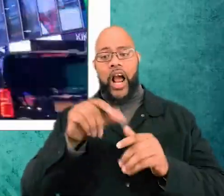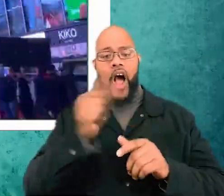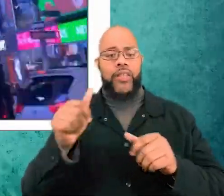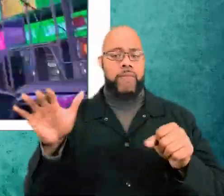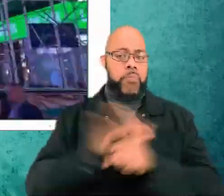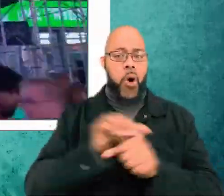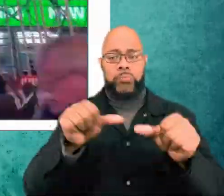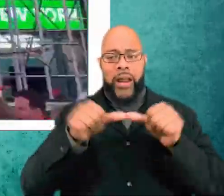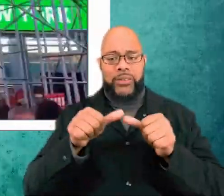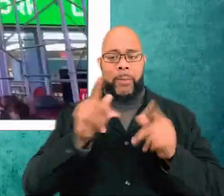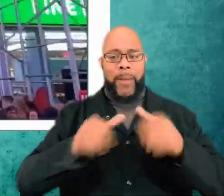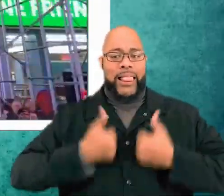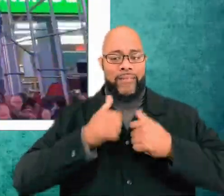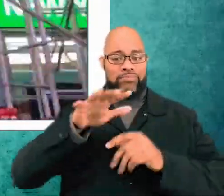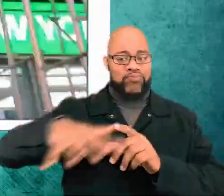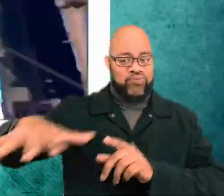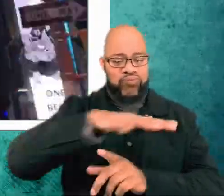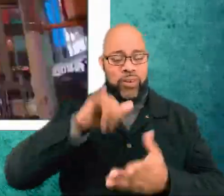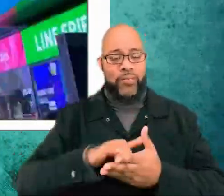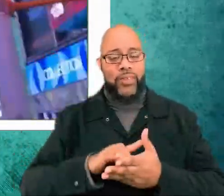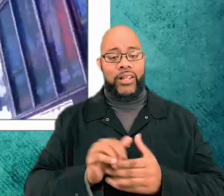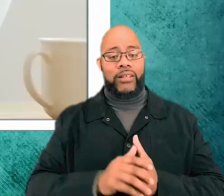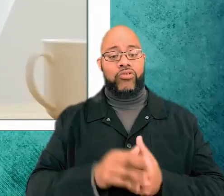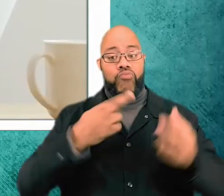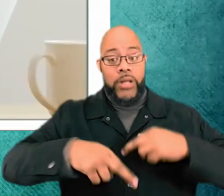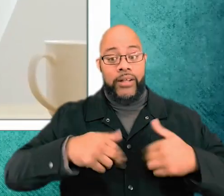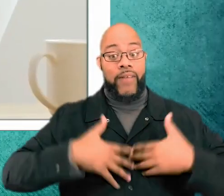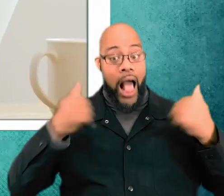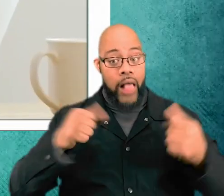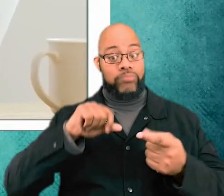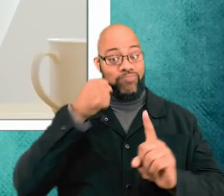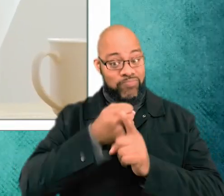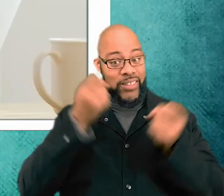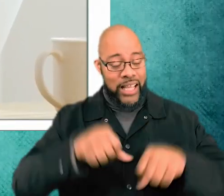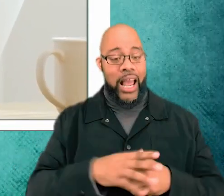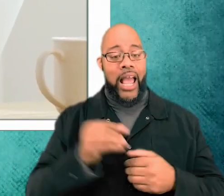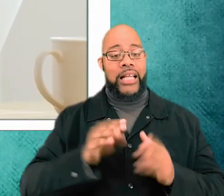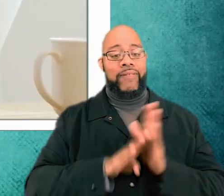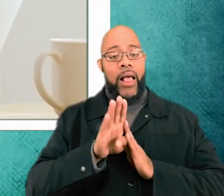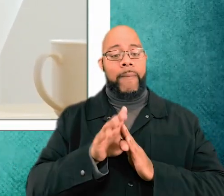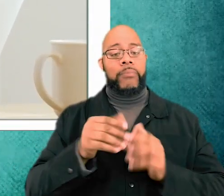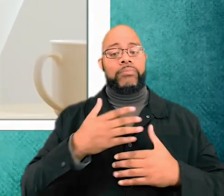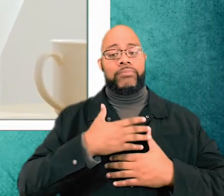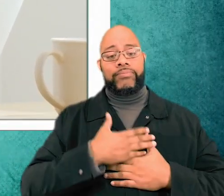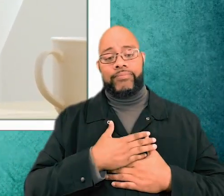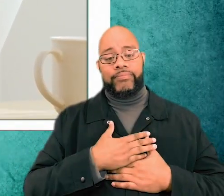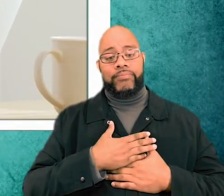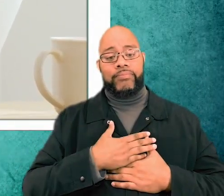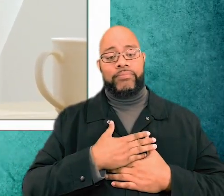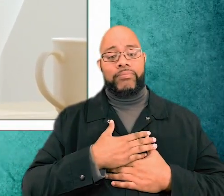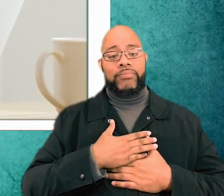populated areas. This pollution jeopardizes reproductive health and is associated with the development of conditions such as